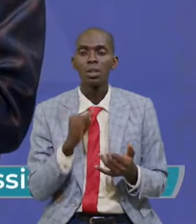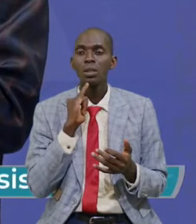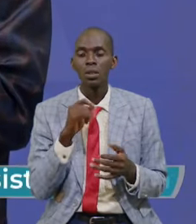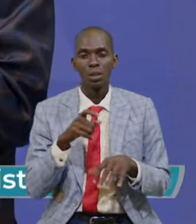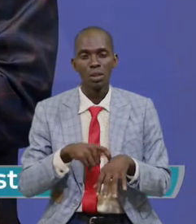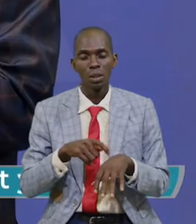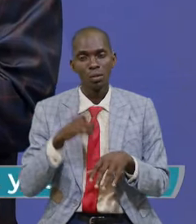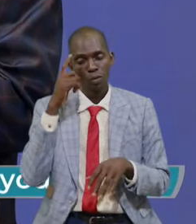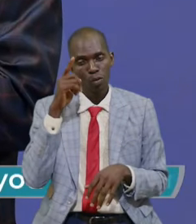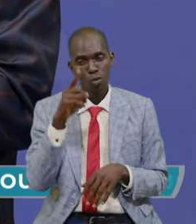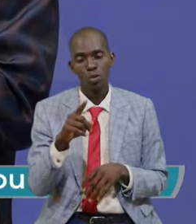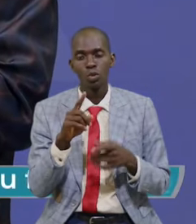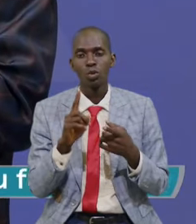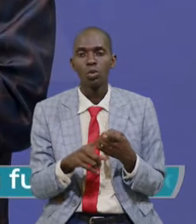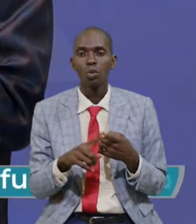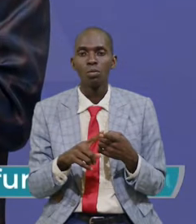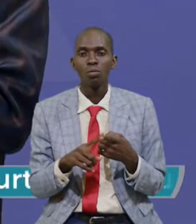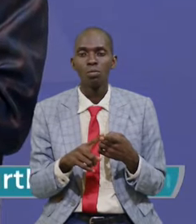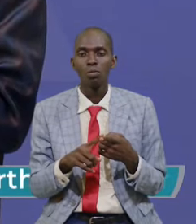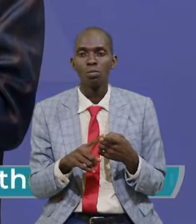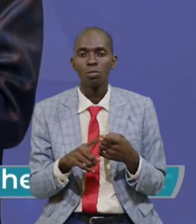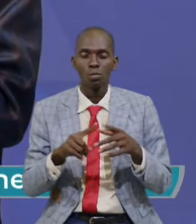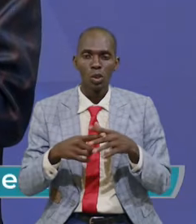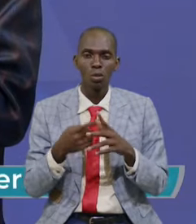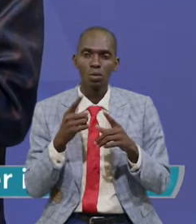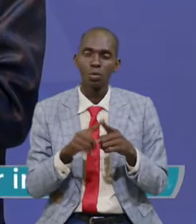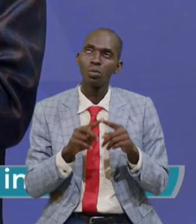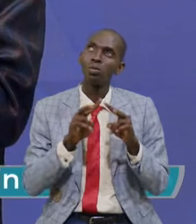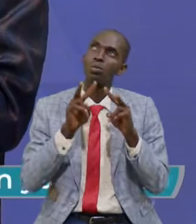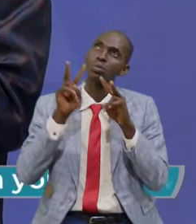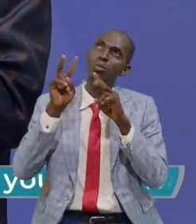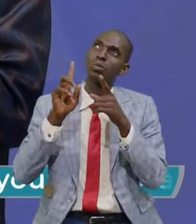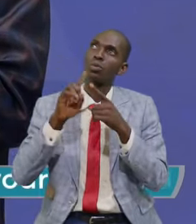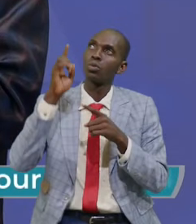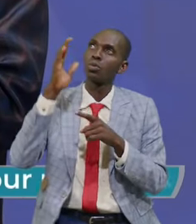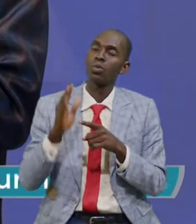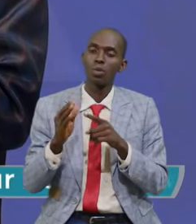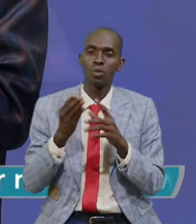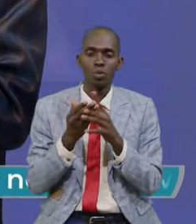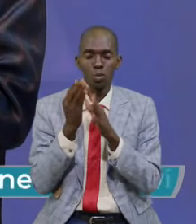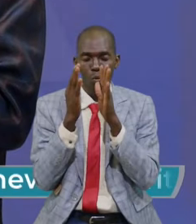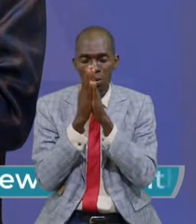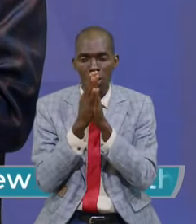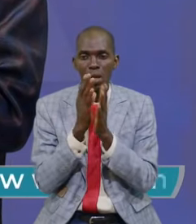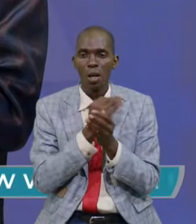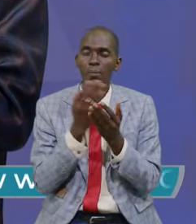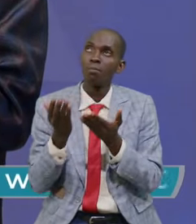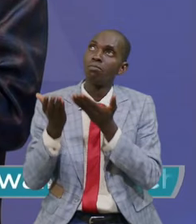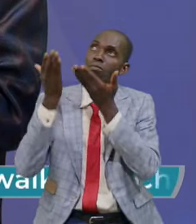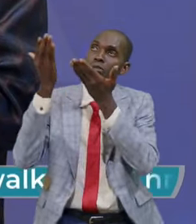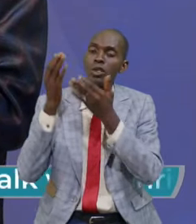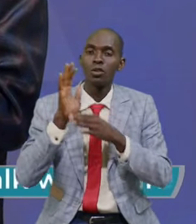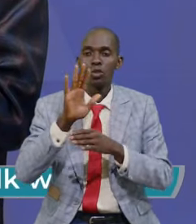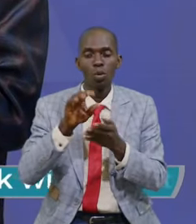you to begin to look up to God. Present your request to the Lord